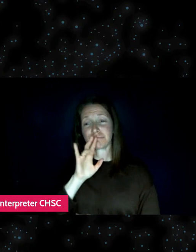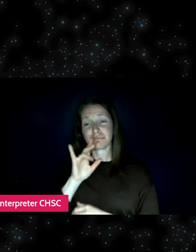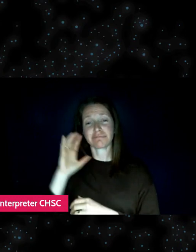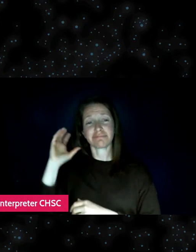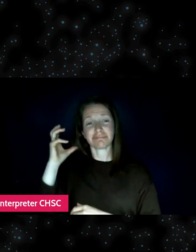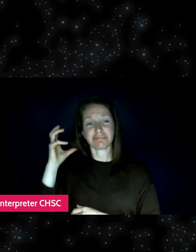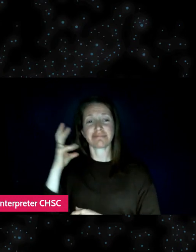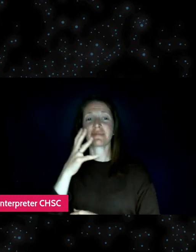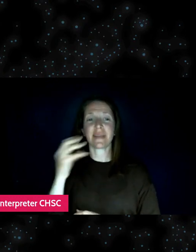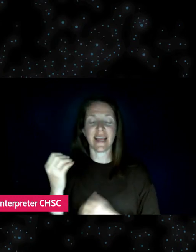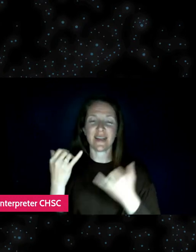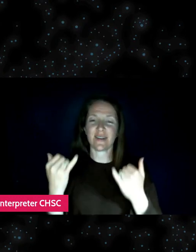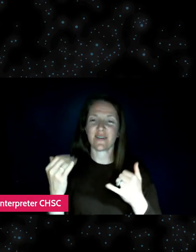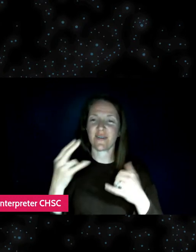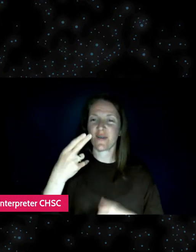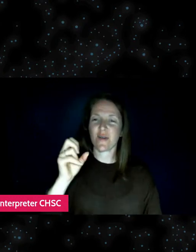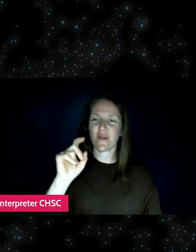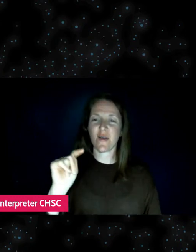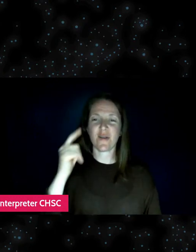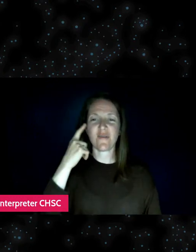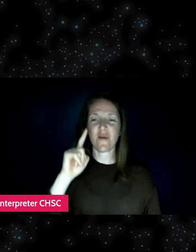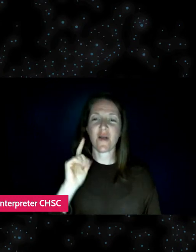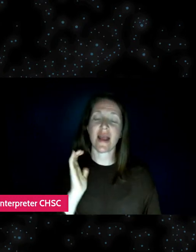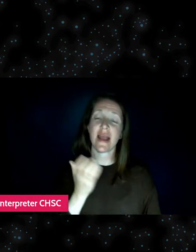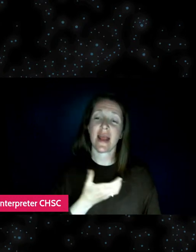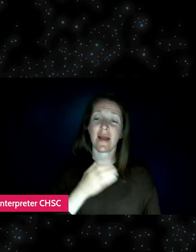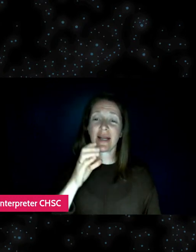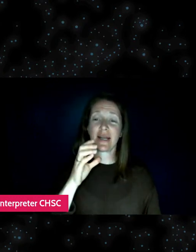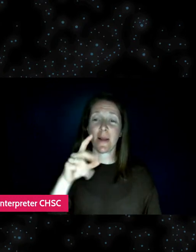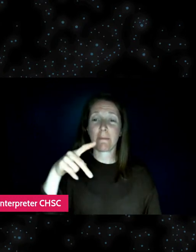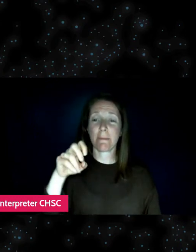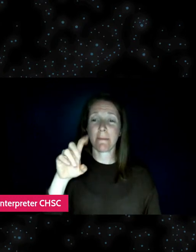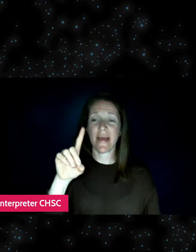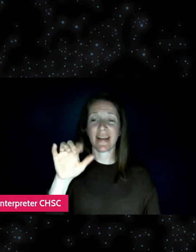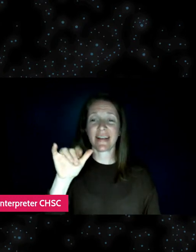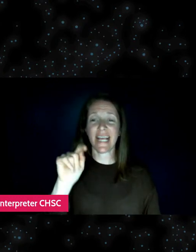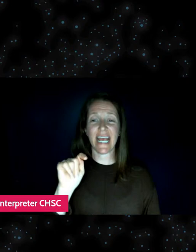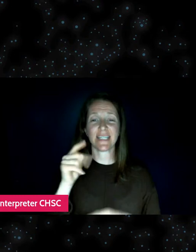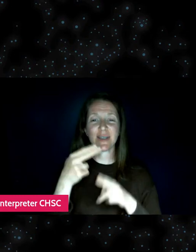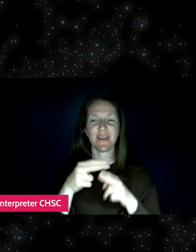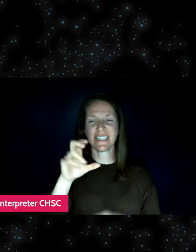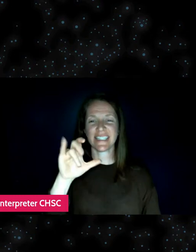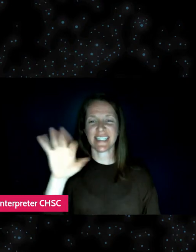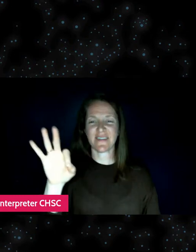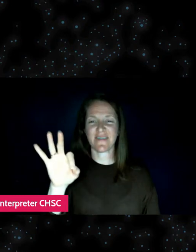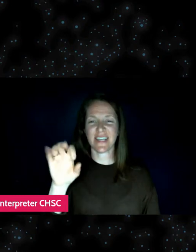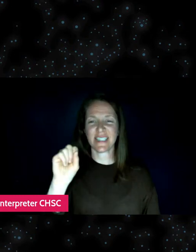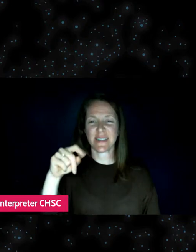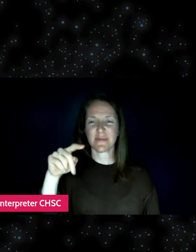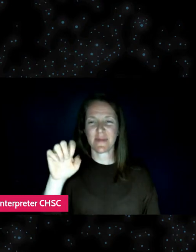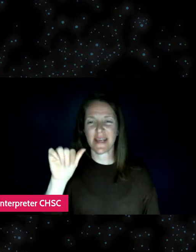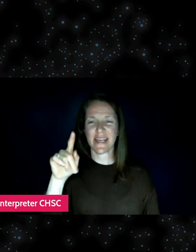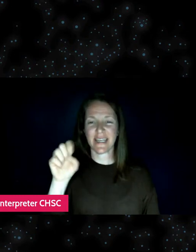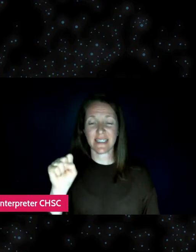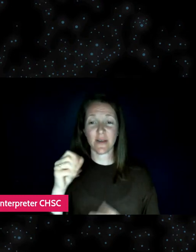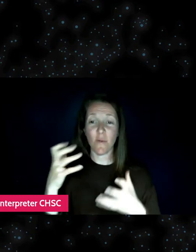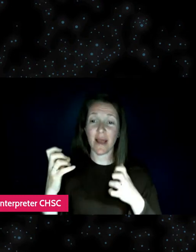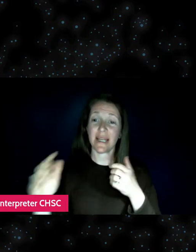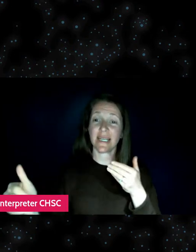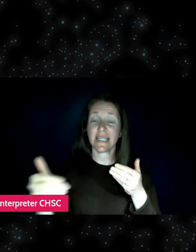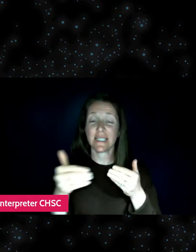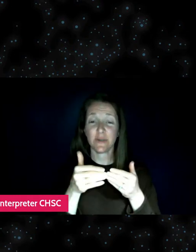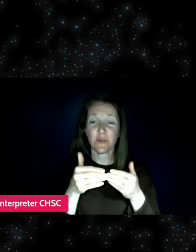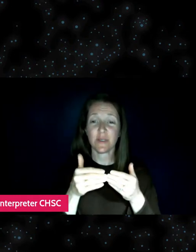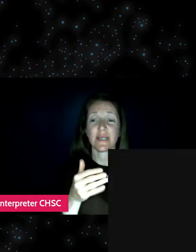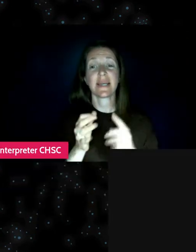host of the festival's official podcast, CIFF Speaks. And I'd like to introduce our special guests from the film VOODOO